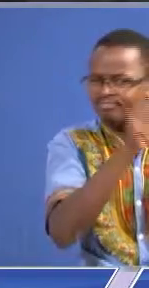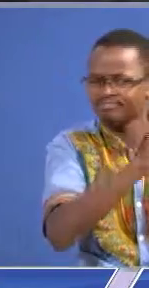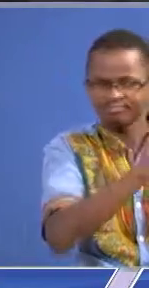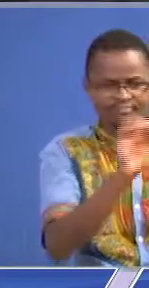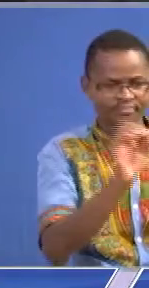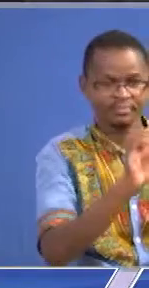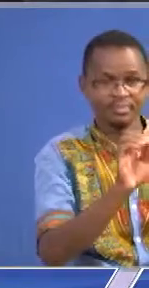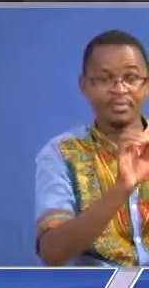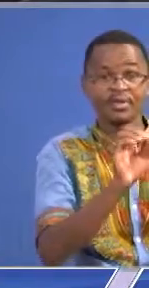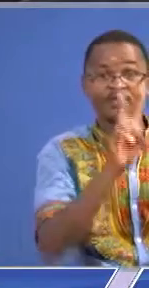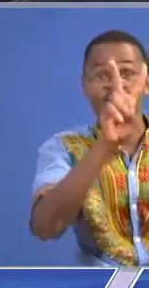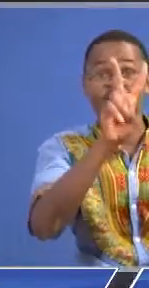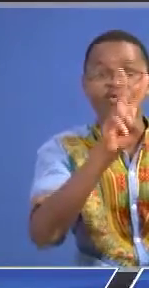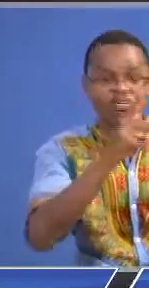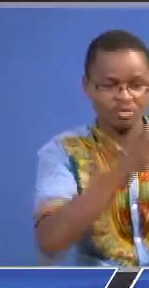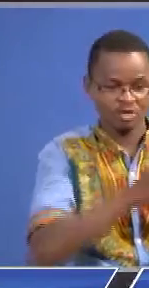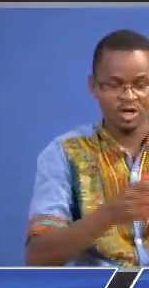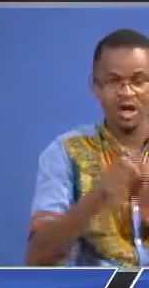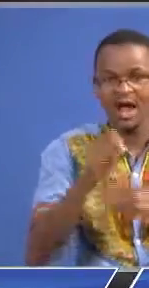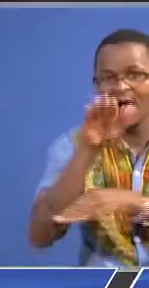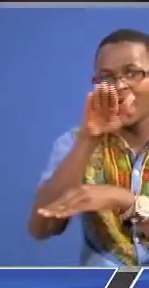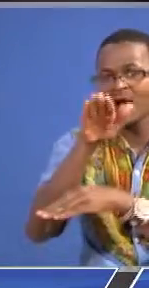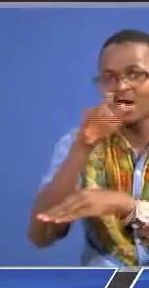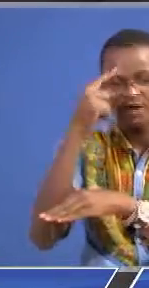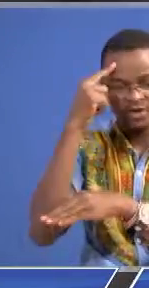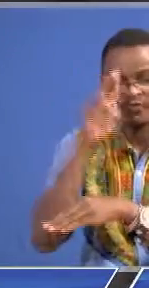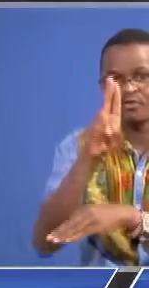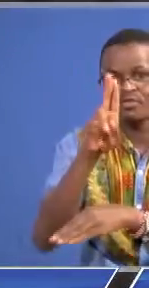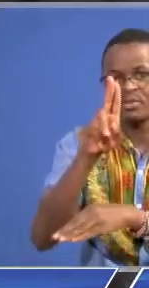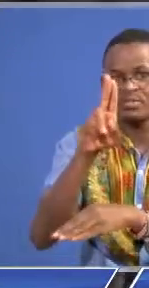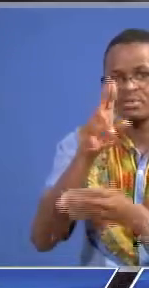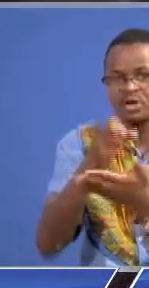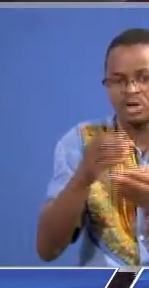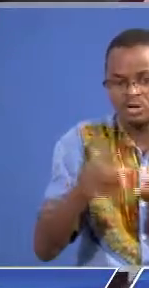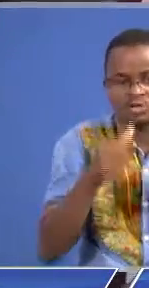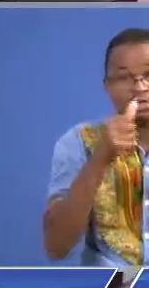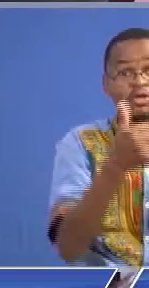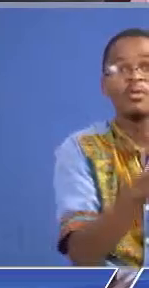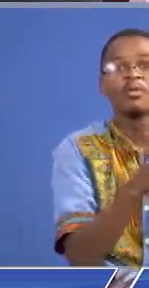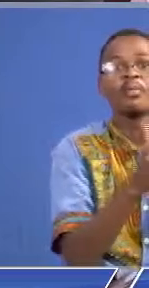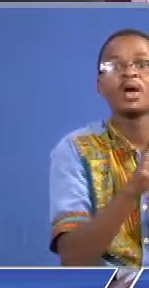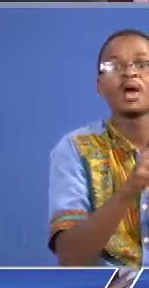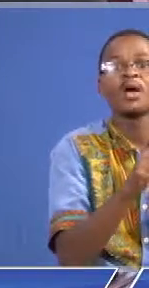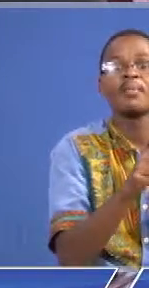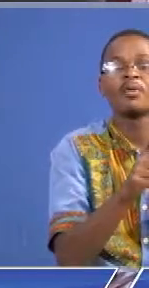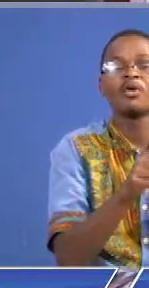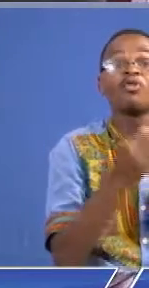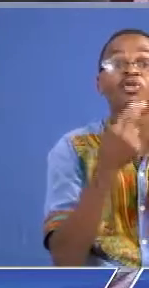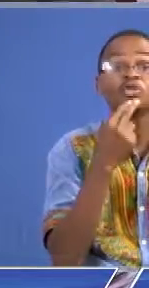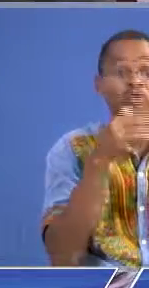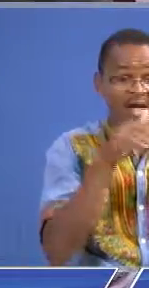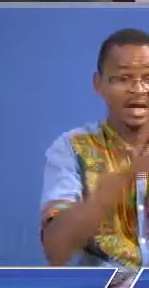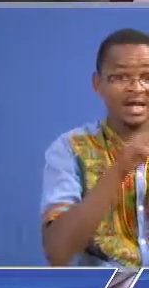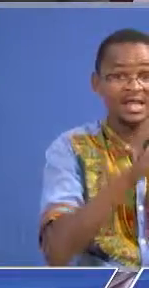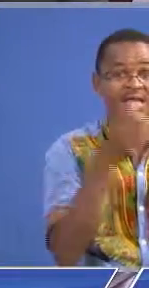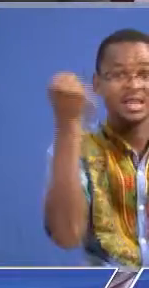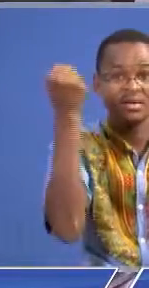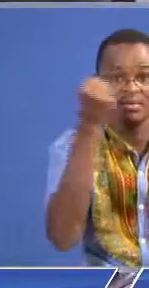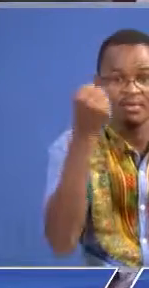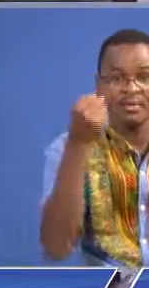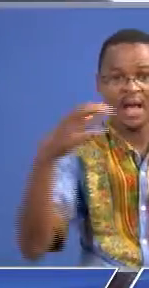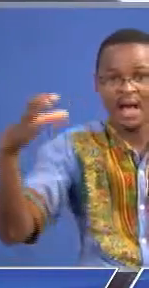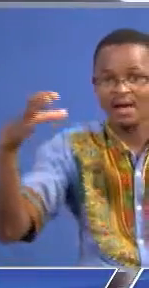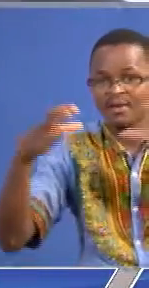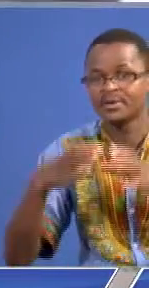Uhuru Museveni trade deal, calling on the head of state to solve the sugar menace that has been ongoing in the Mumias Sugar